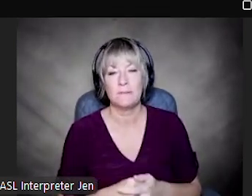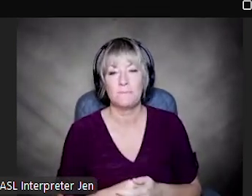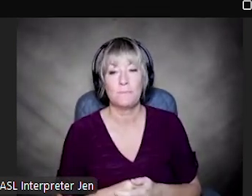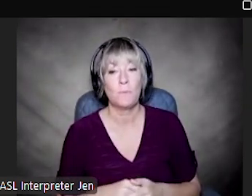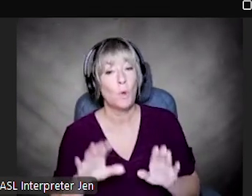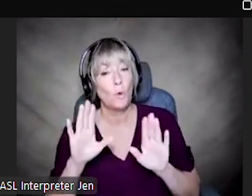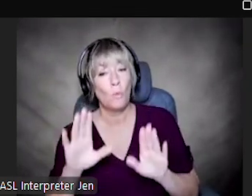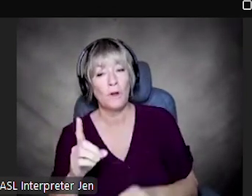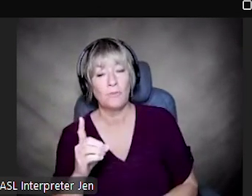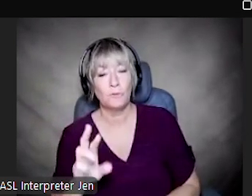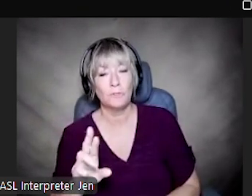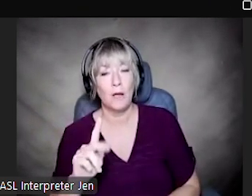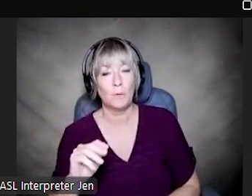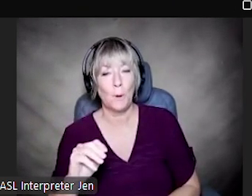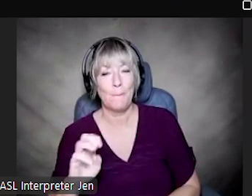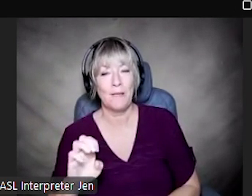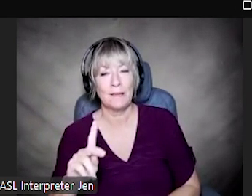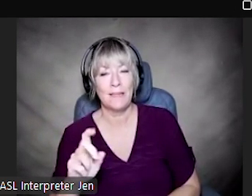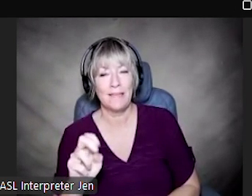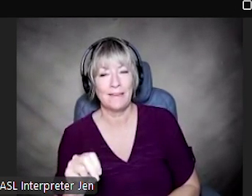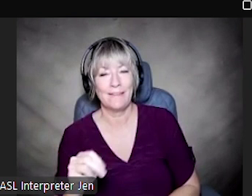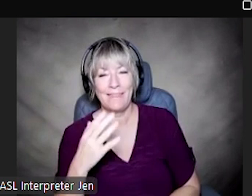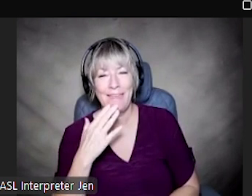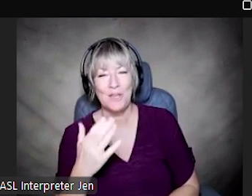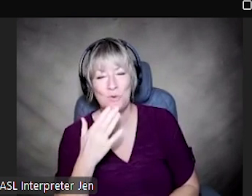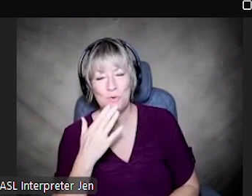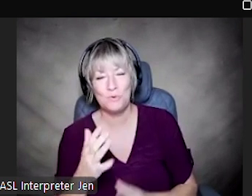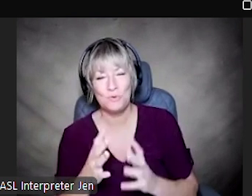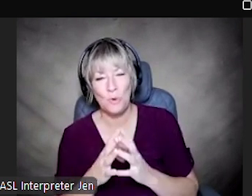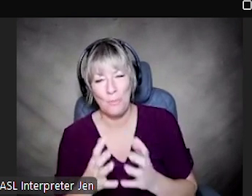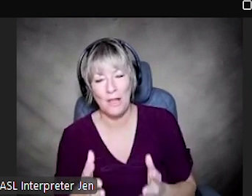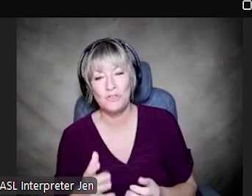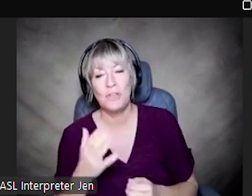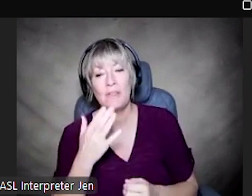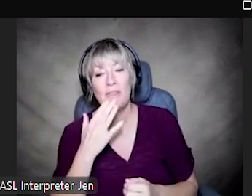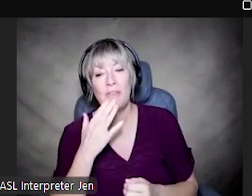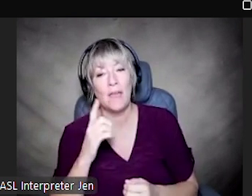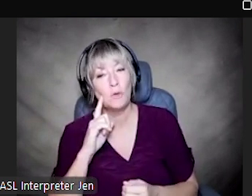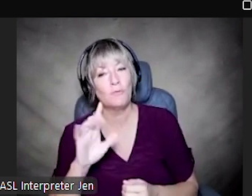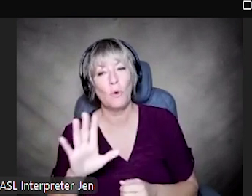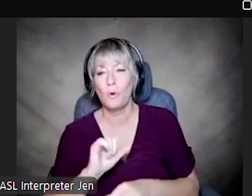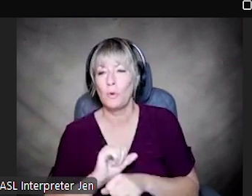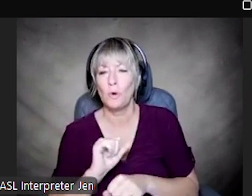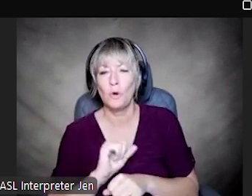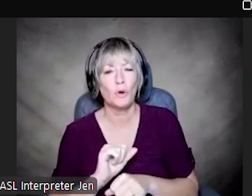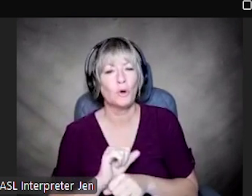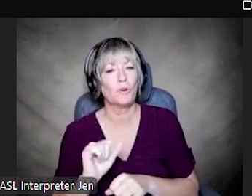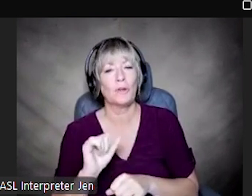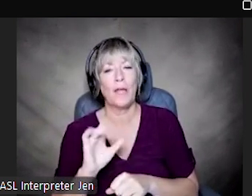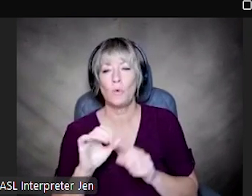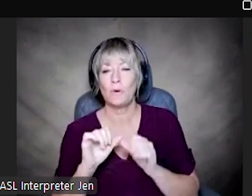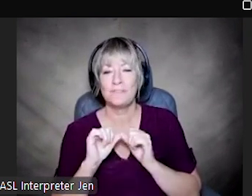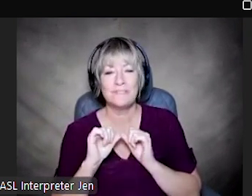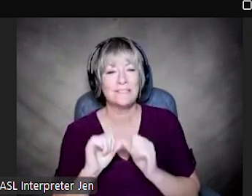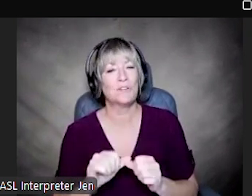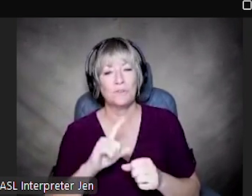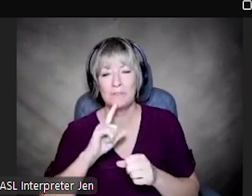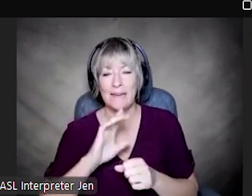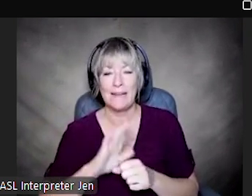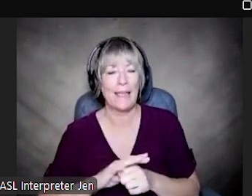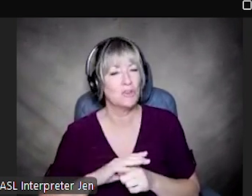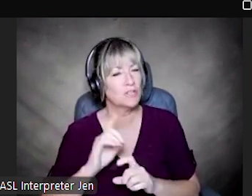Wonderful, Dr. McKeon. Thank you so much. And thank you for your legacy and your work and your continued